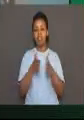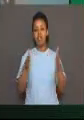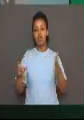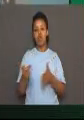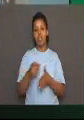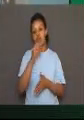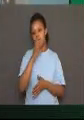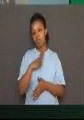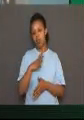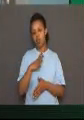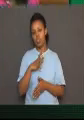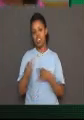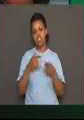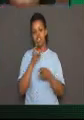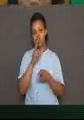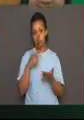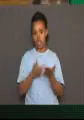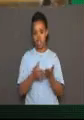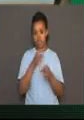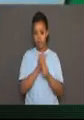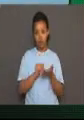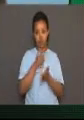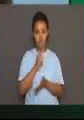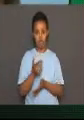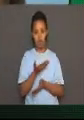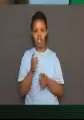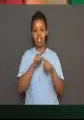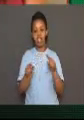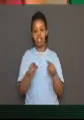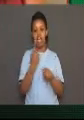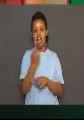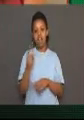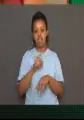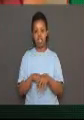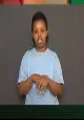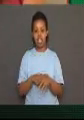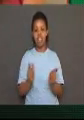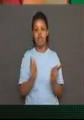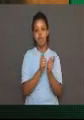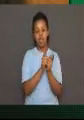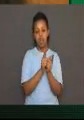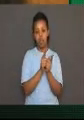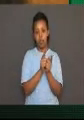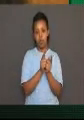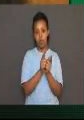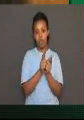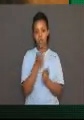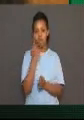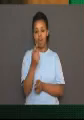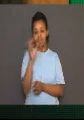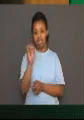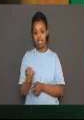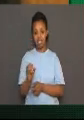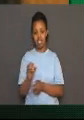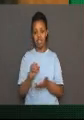the people who have it. However, it is often associated with some degree of